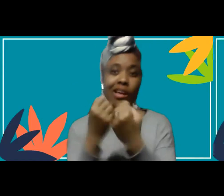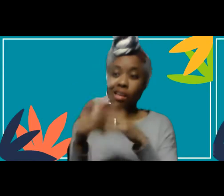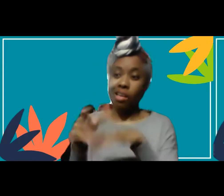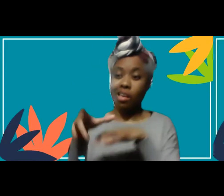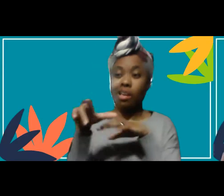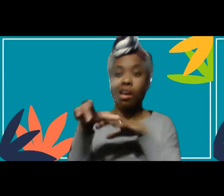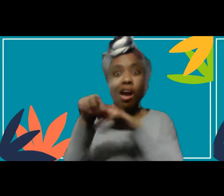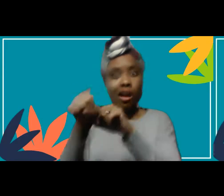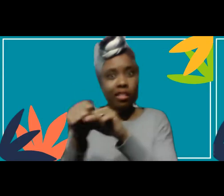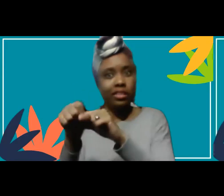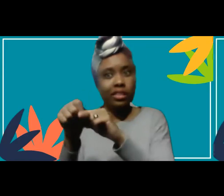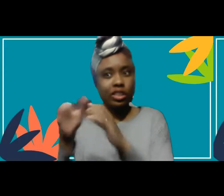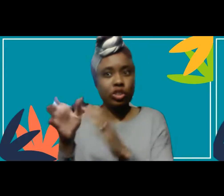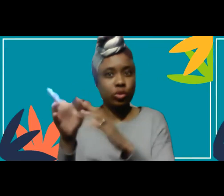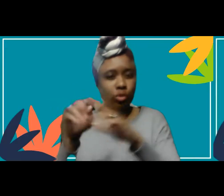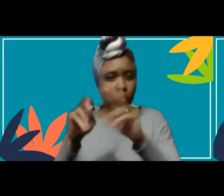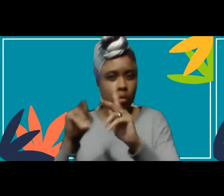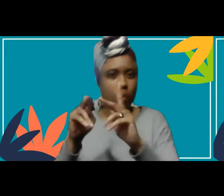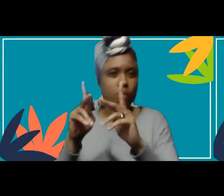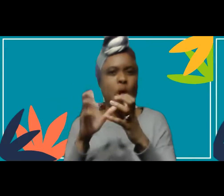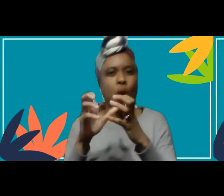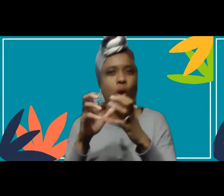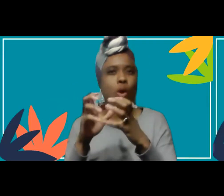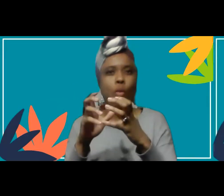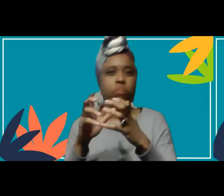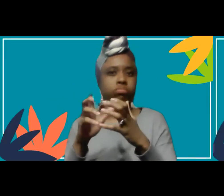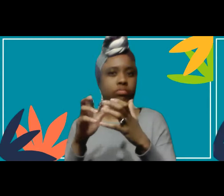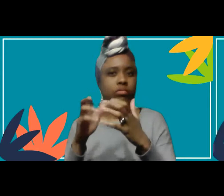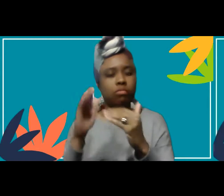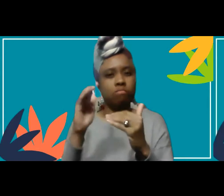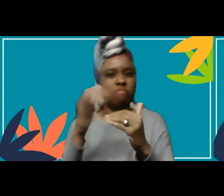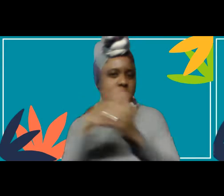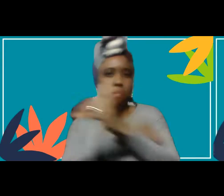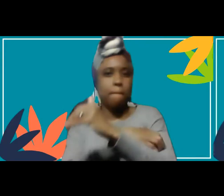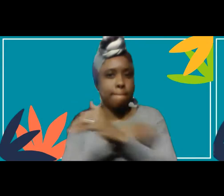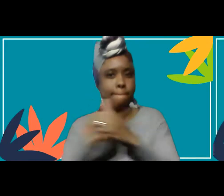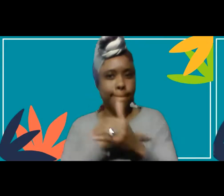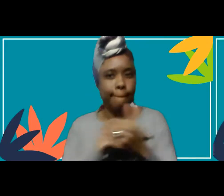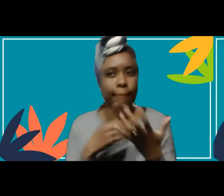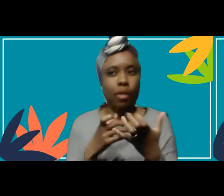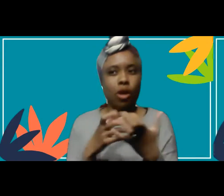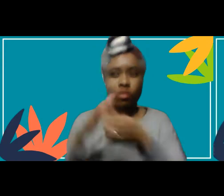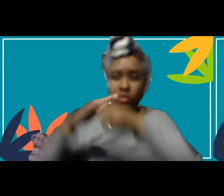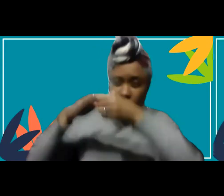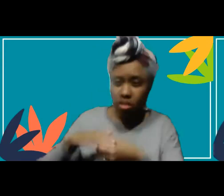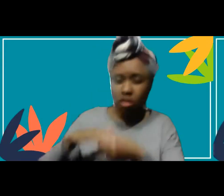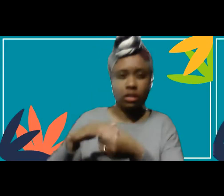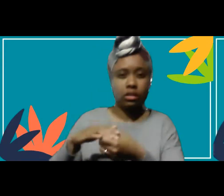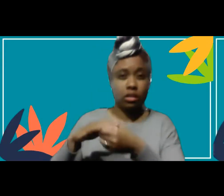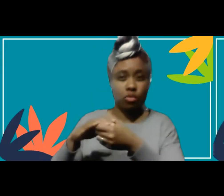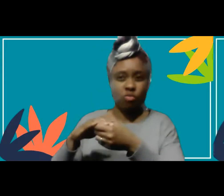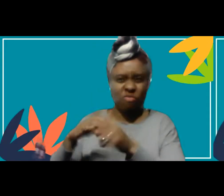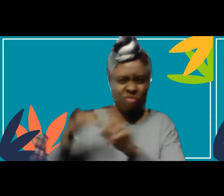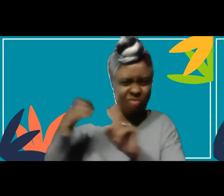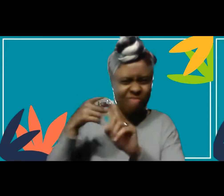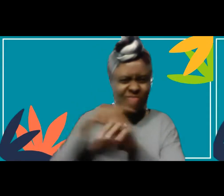to disempower our societies, they know that they need to target Indigenous women. And